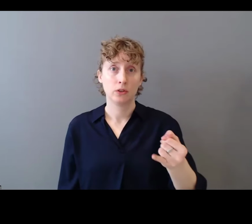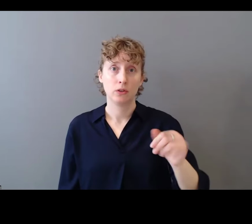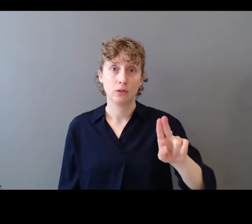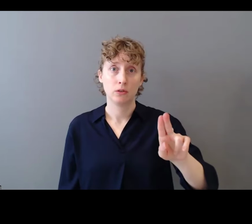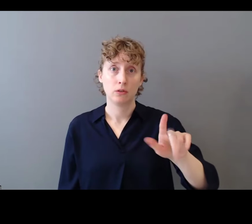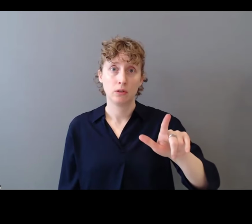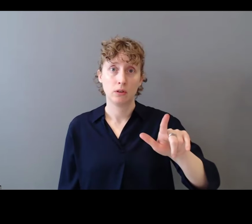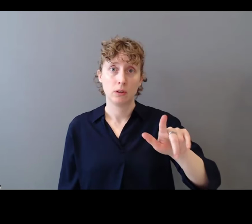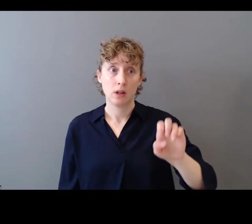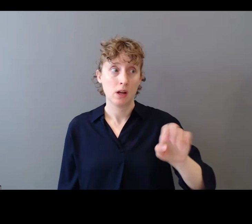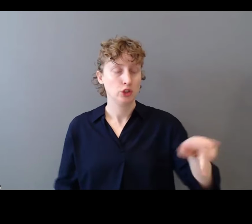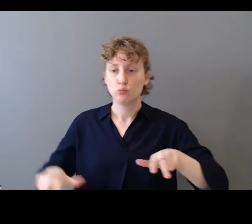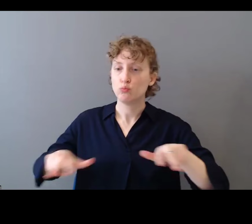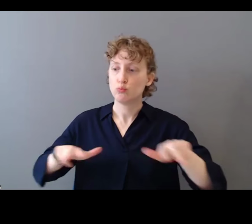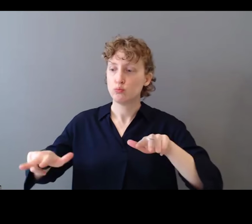very much, everyone.